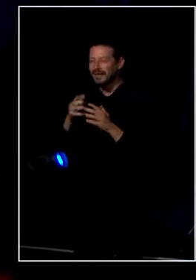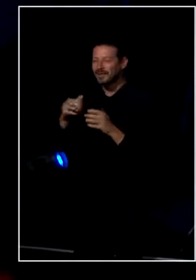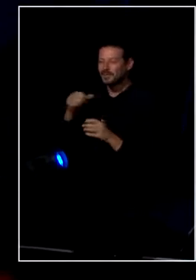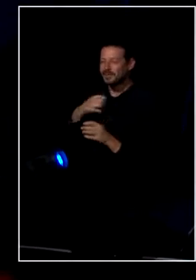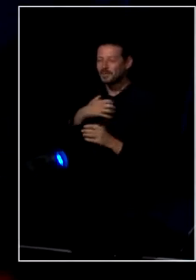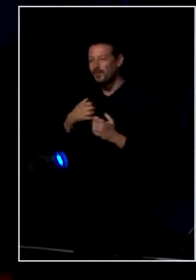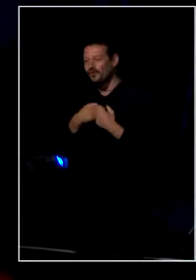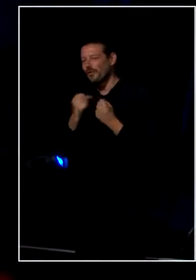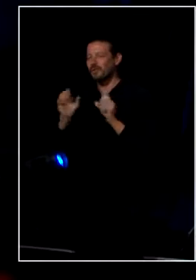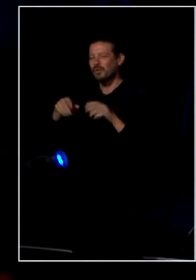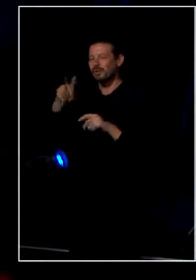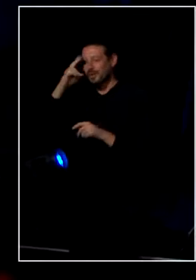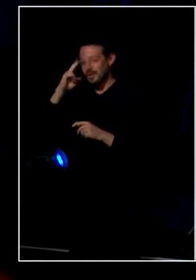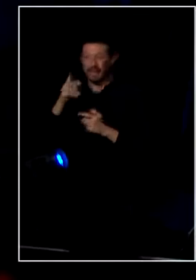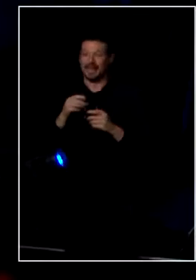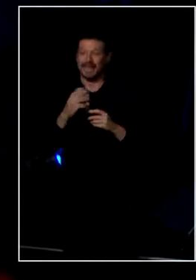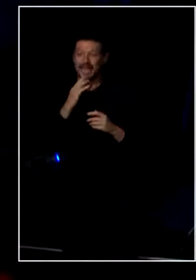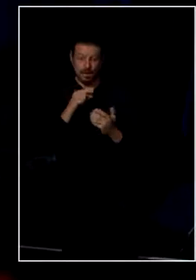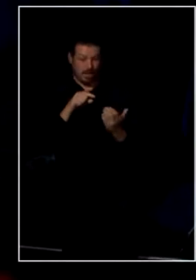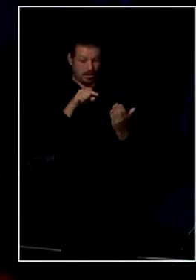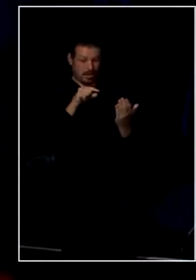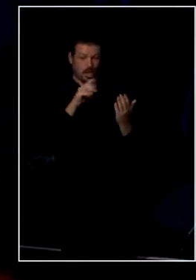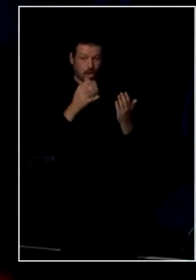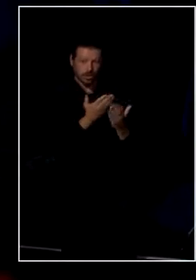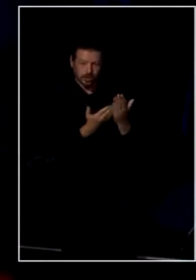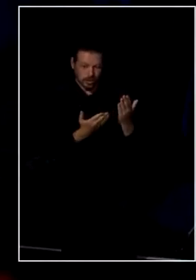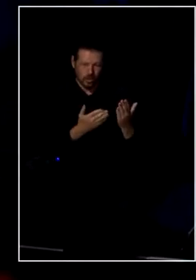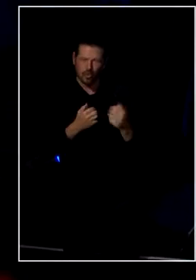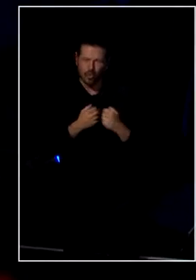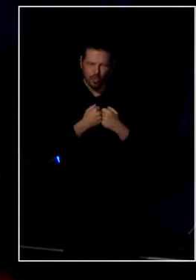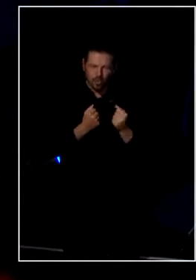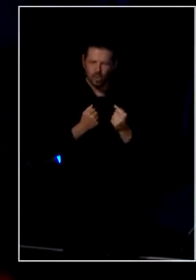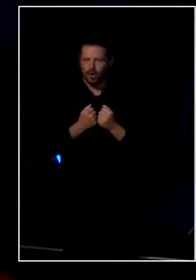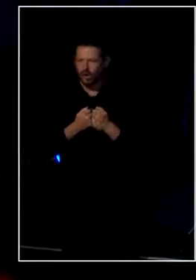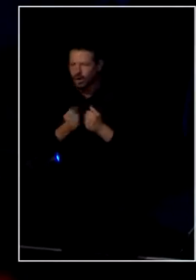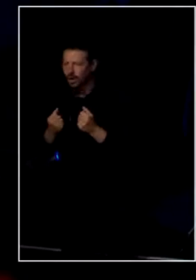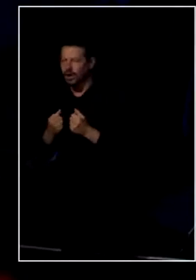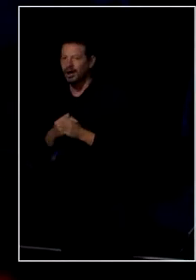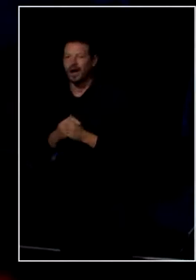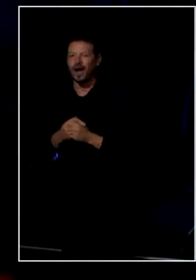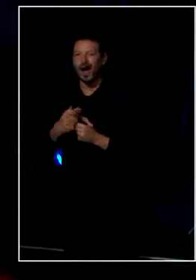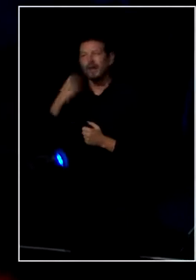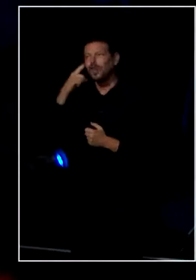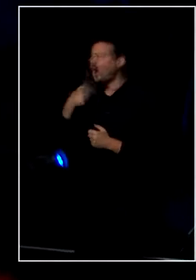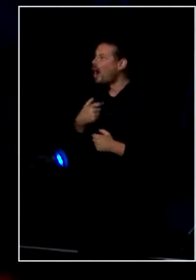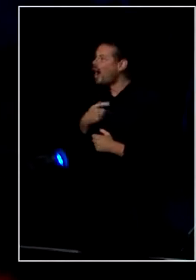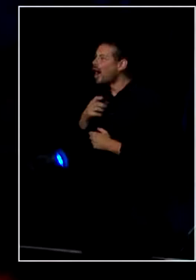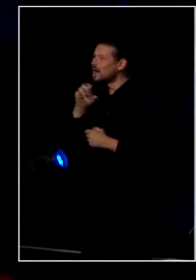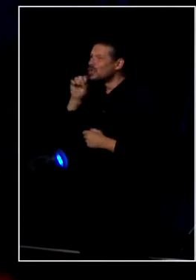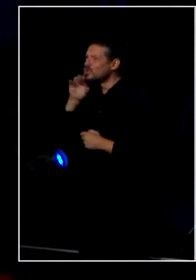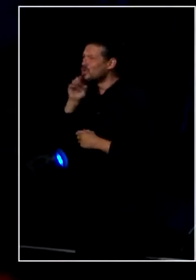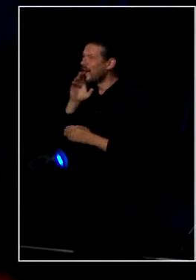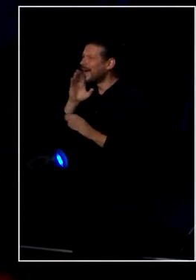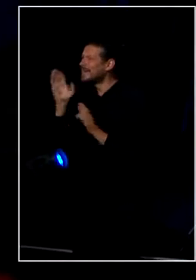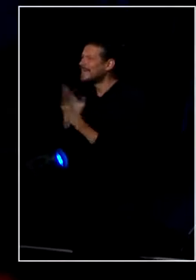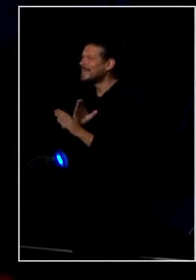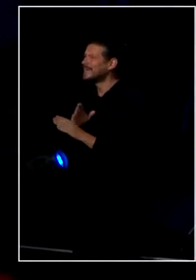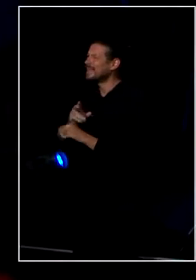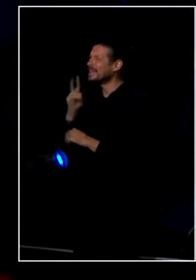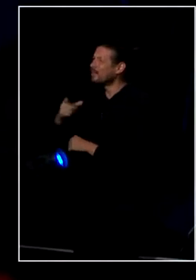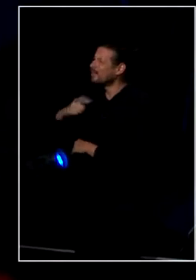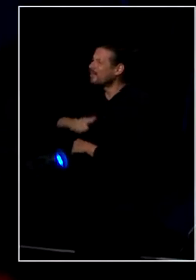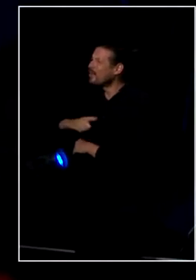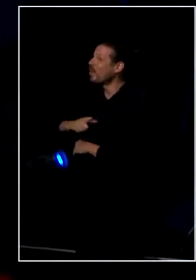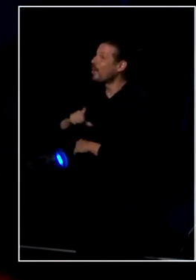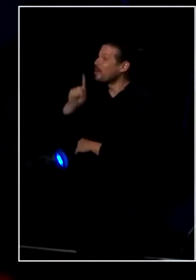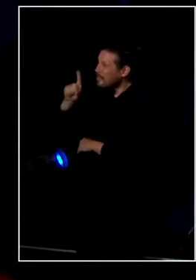was what hit me and what made me think that, oh, I hid behind my humour again, why? But I also think that maybe the